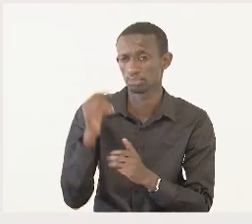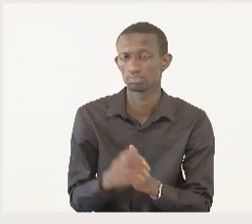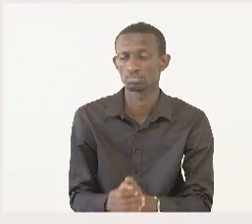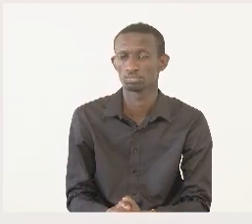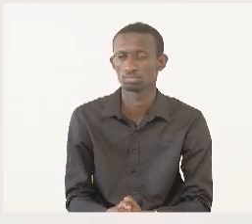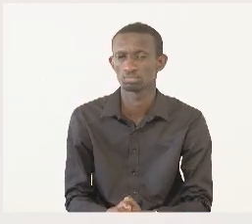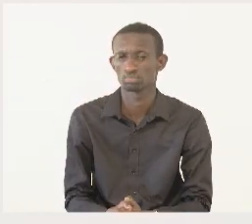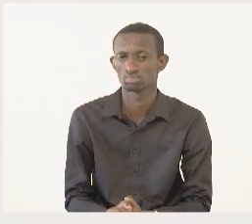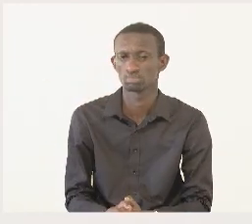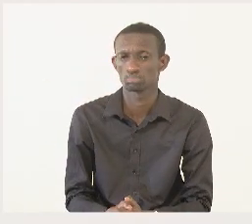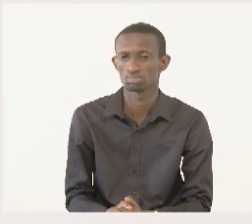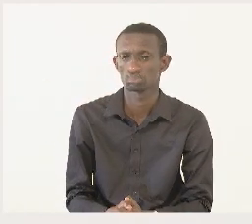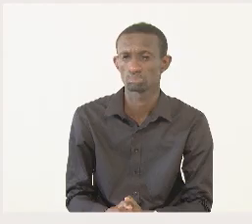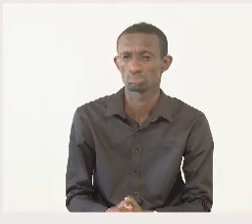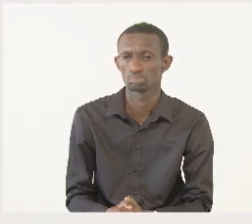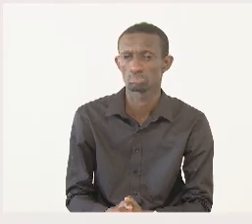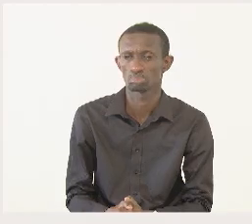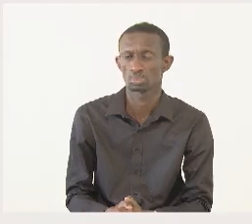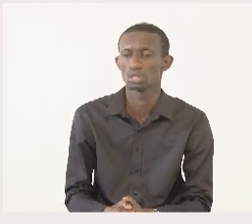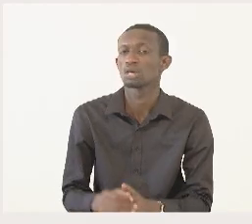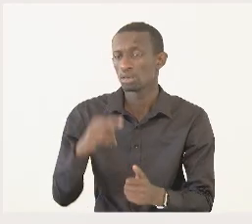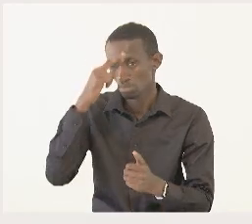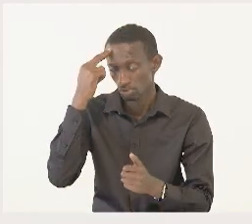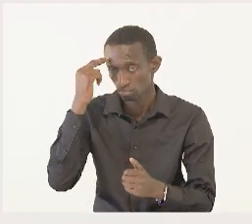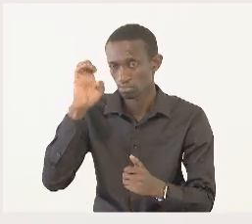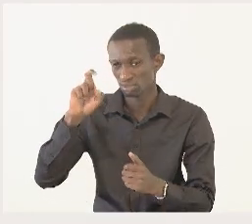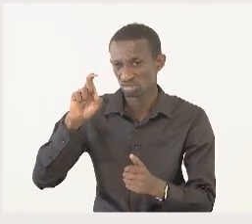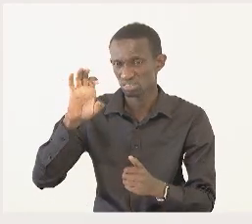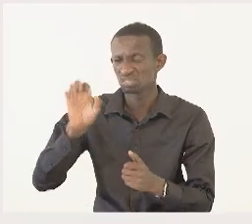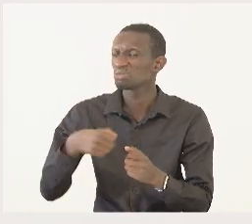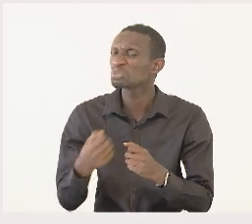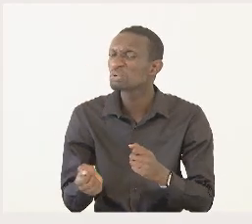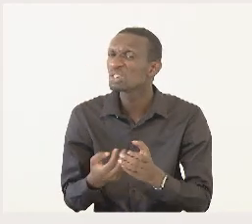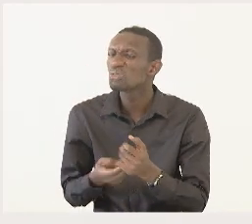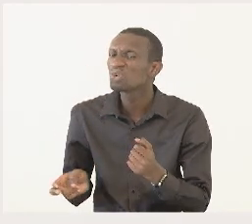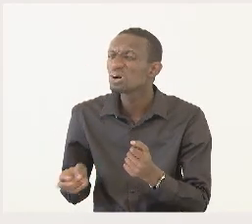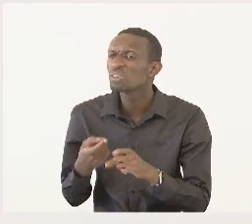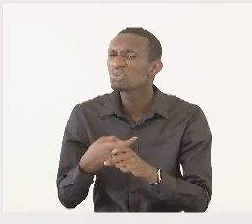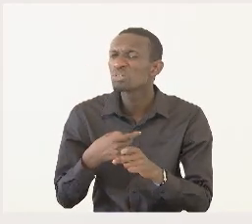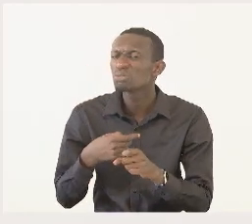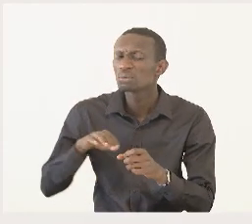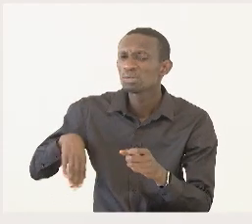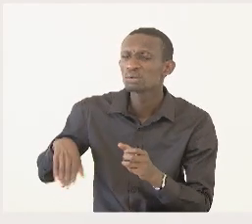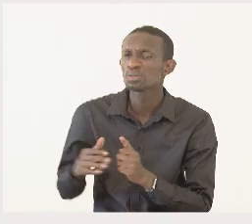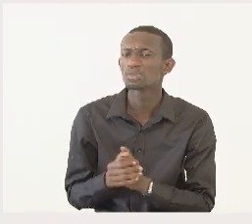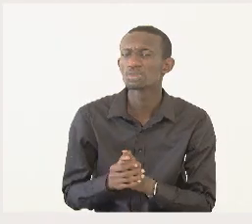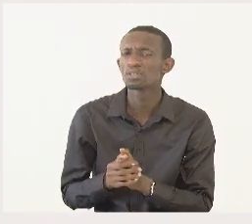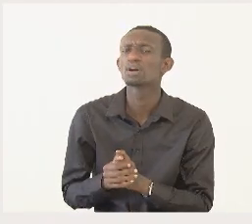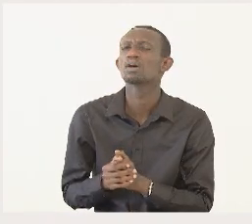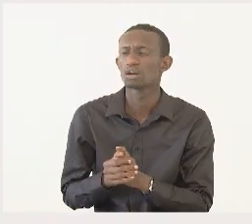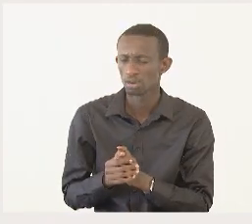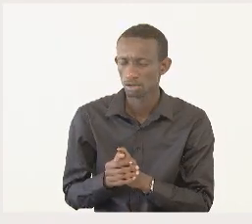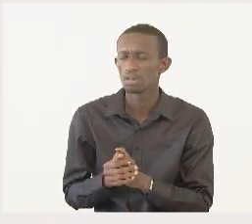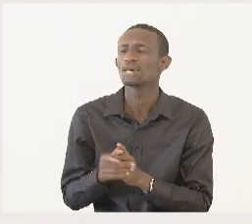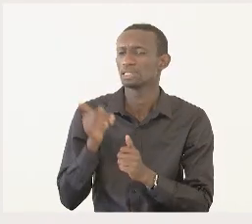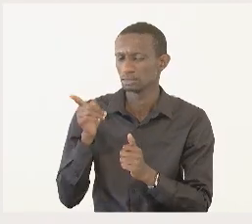waste products are not removed from their pipes, the question will be this: they will affect their metabolism.